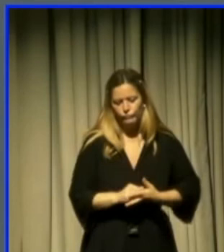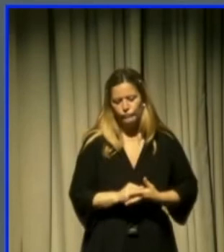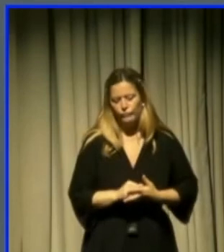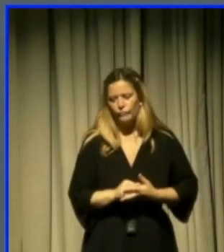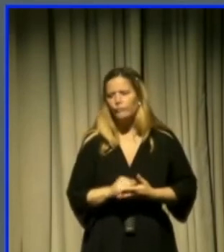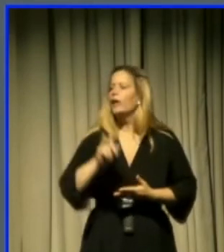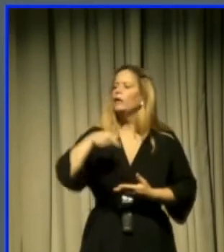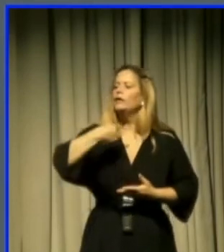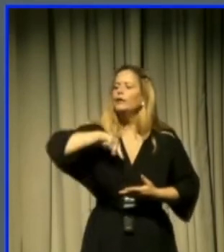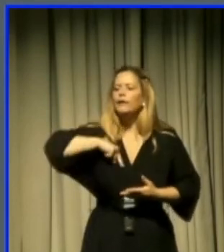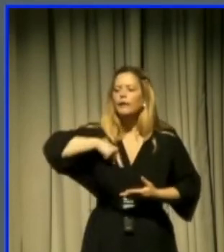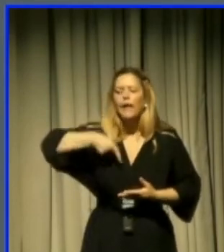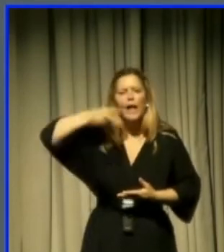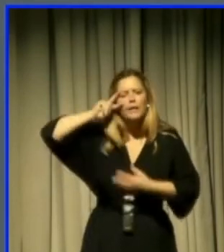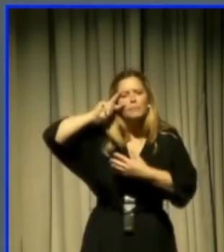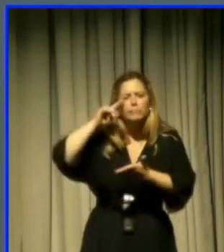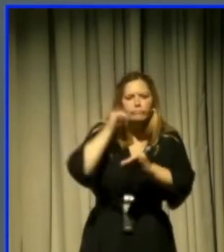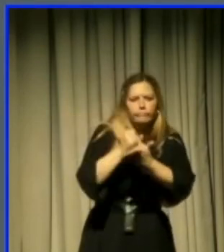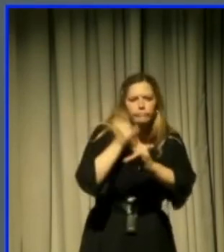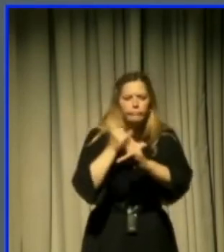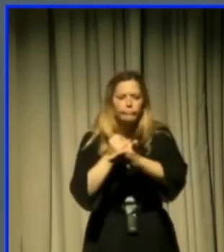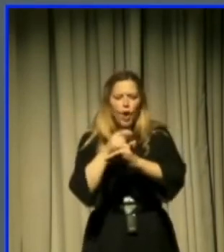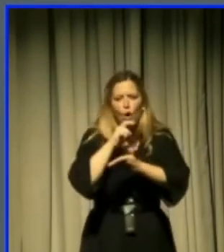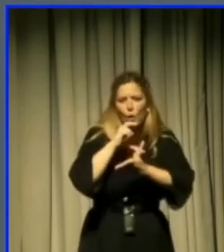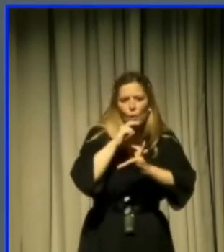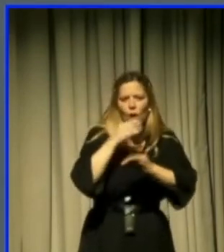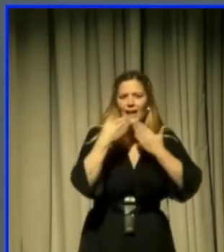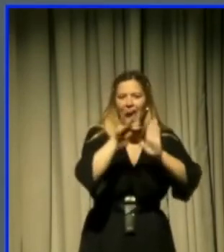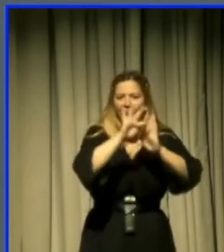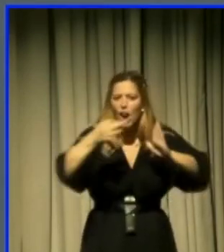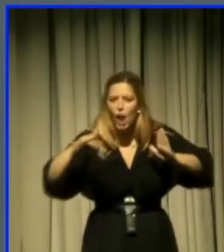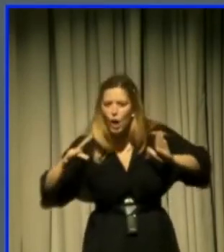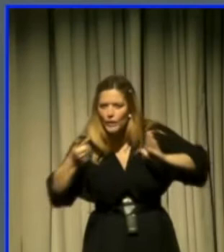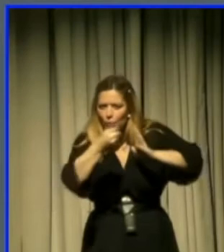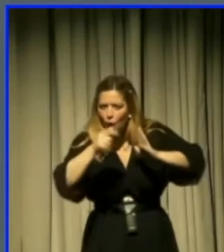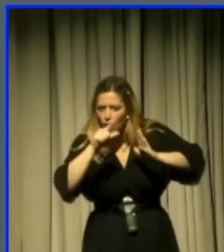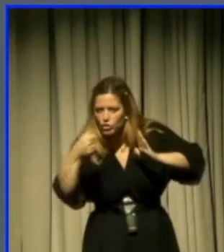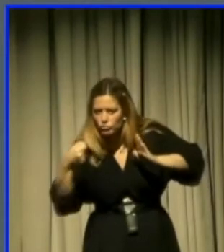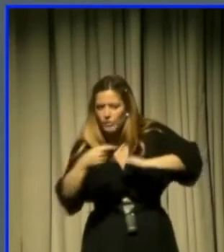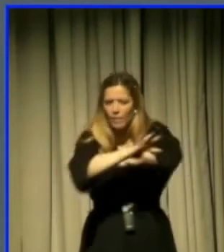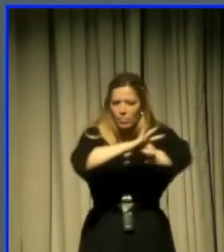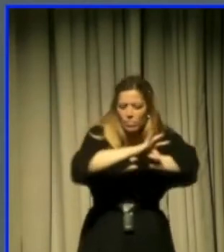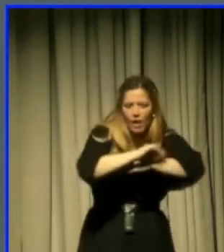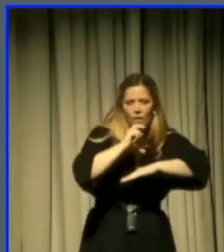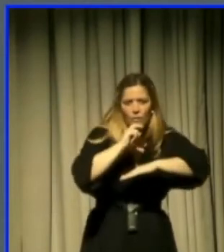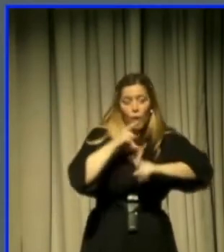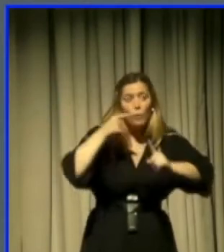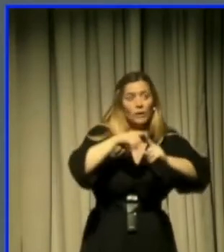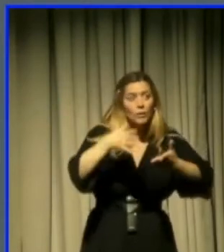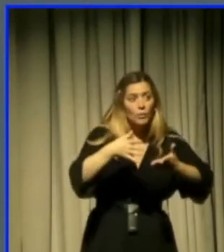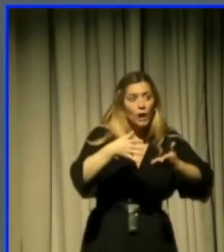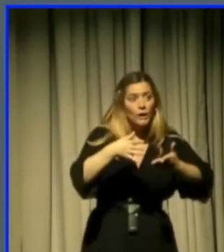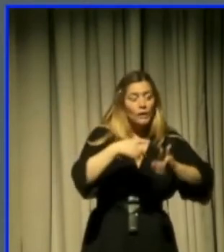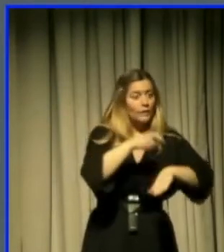algorithm design to find ways to do exactly the opposite that typically machines are doing. So